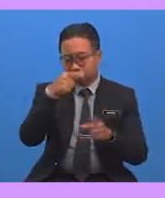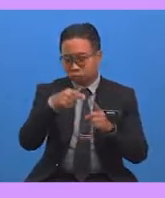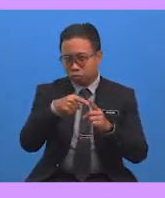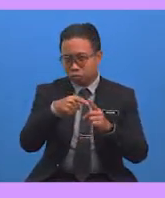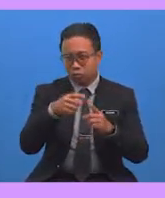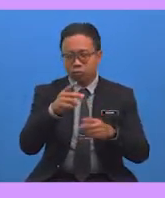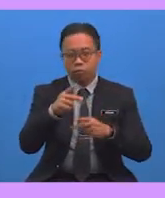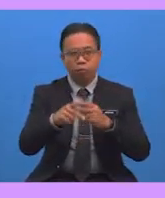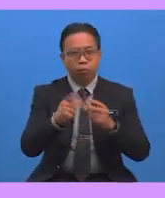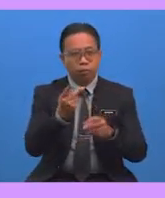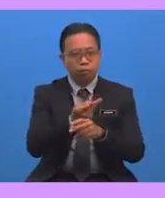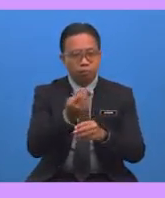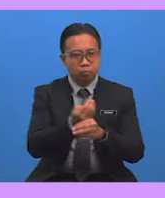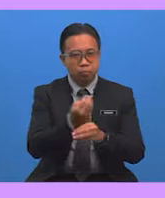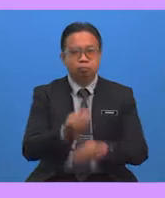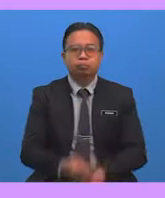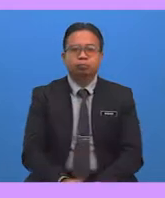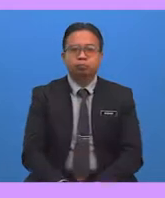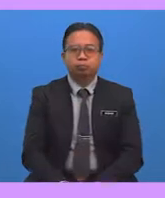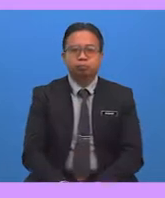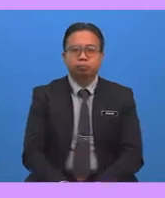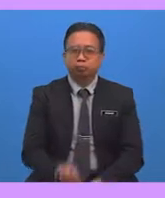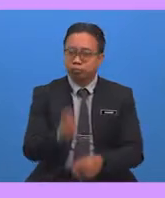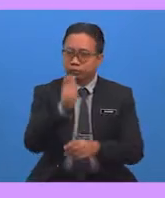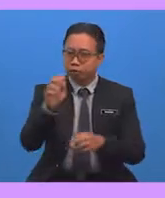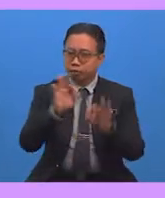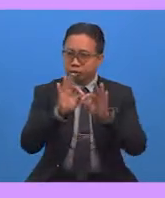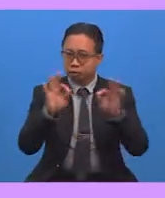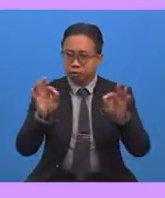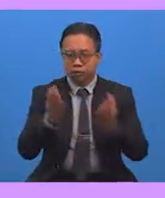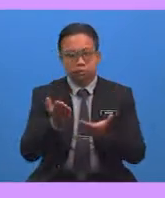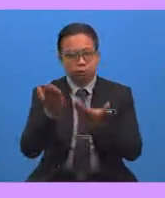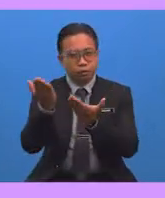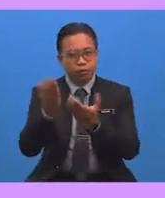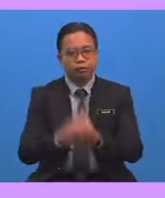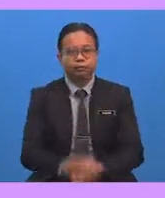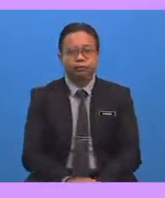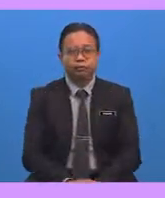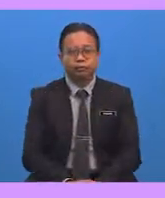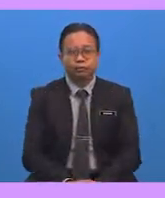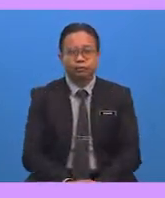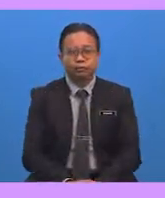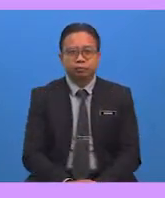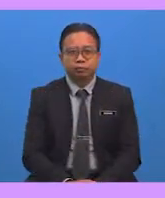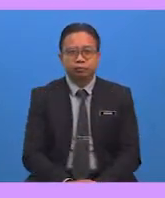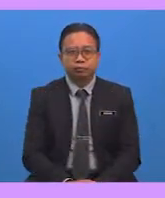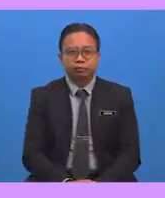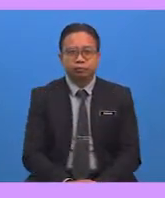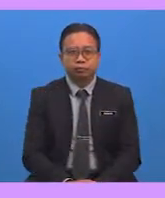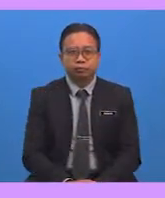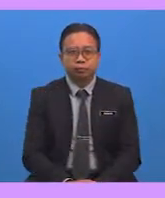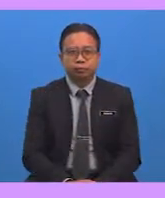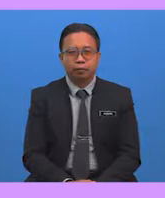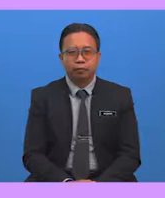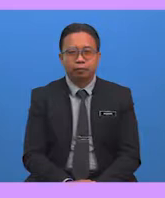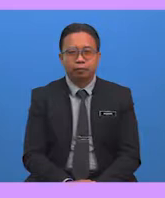because ... The statement presents ... aspects of